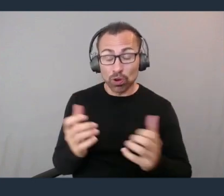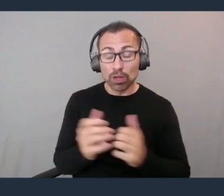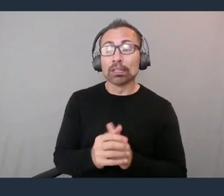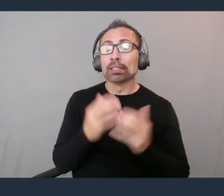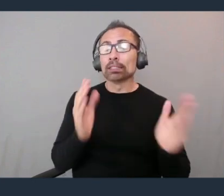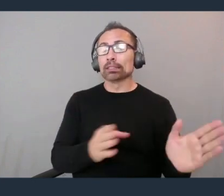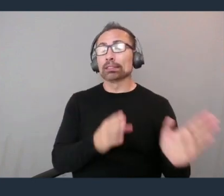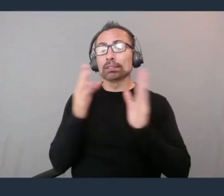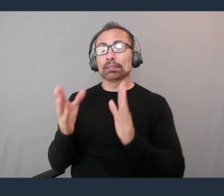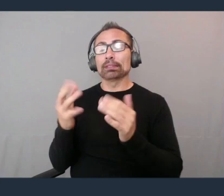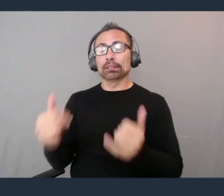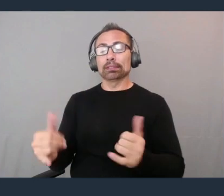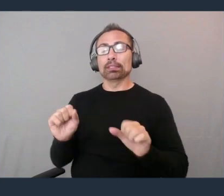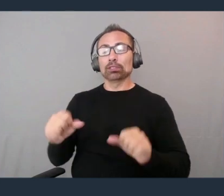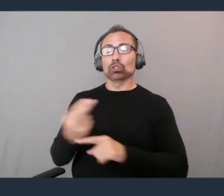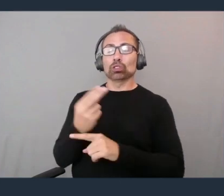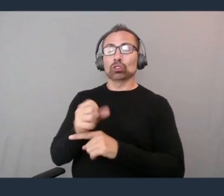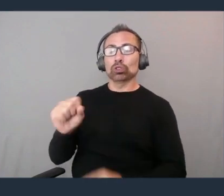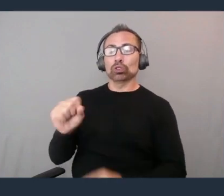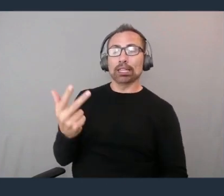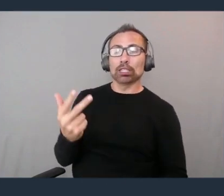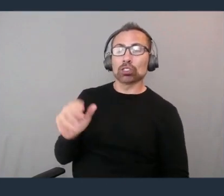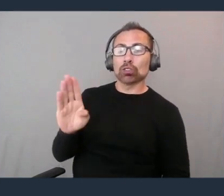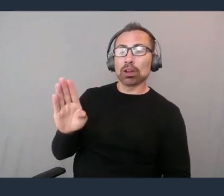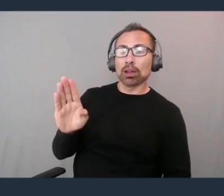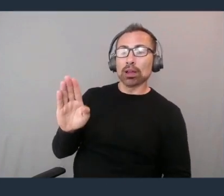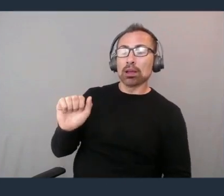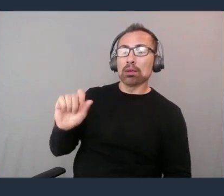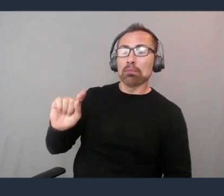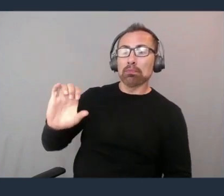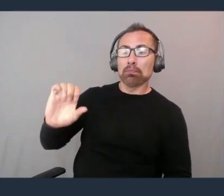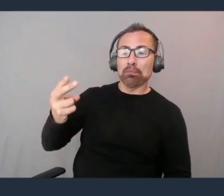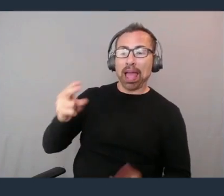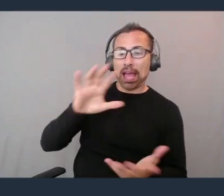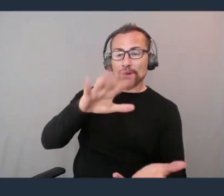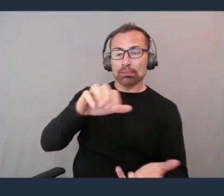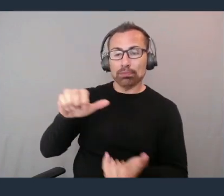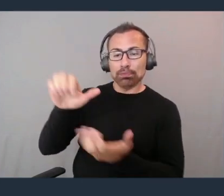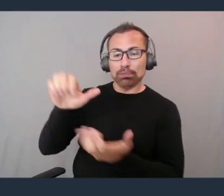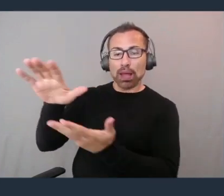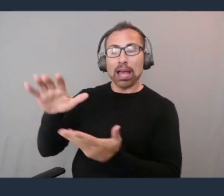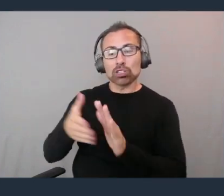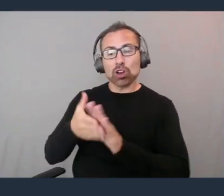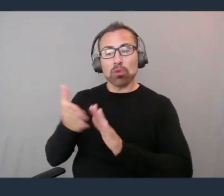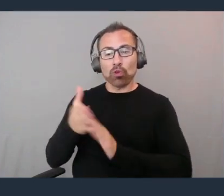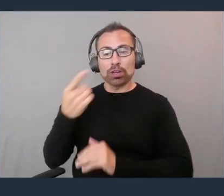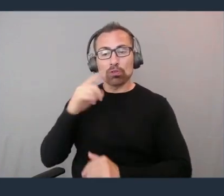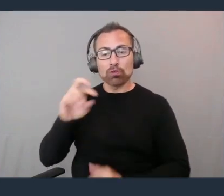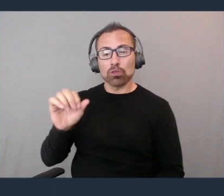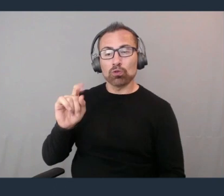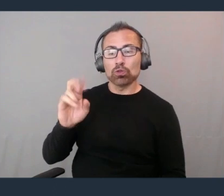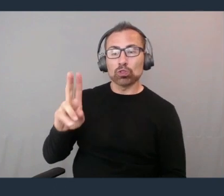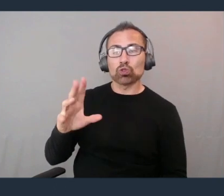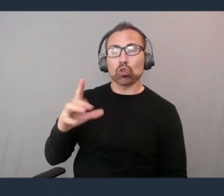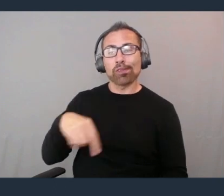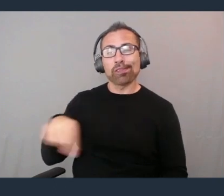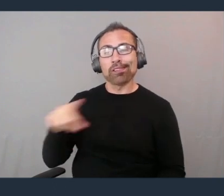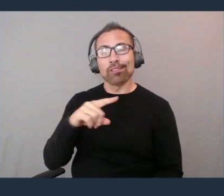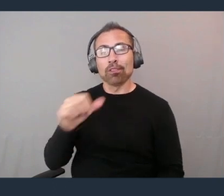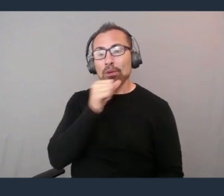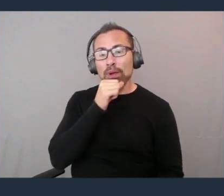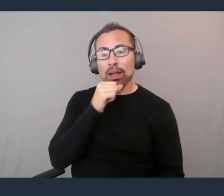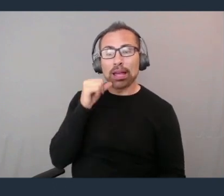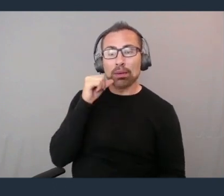use Amazon S3 batch operations to initiate a restore from Amazon S3 Glacier, Flexible Retrieval, and Deep Archive